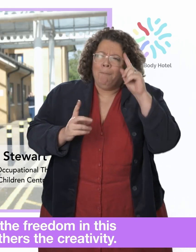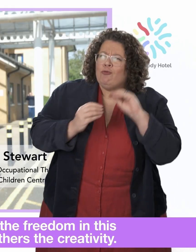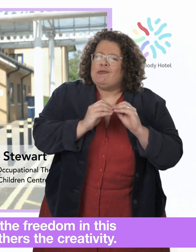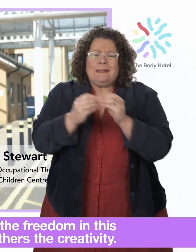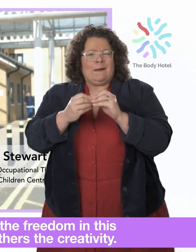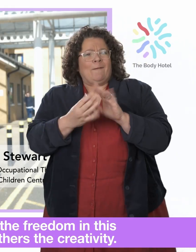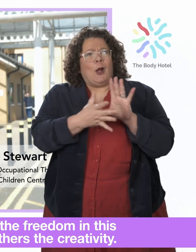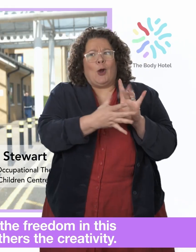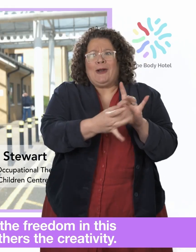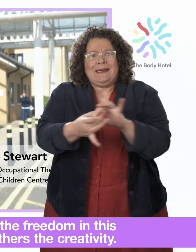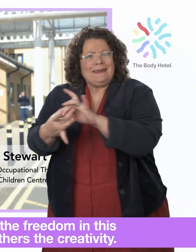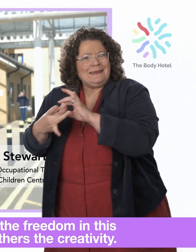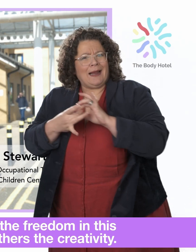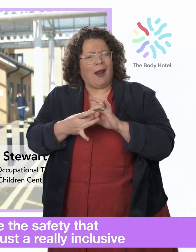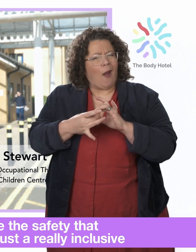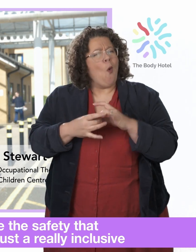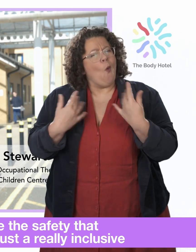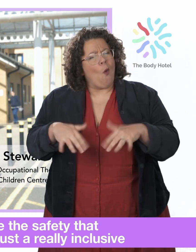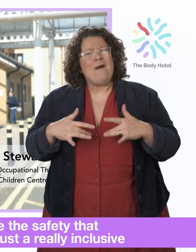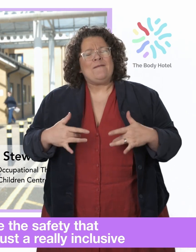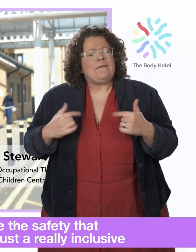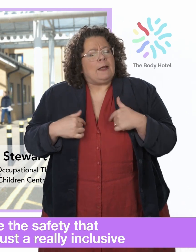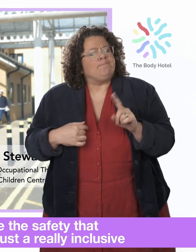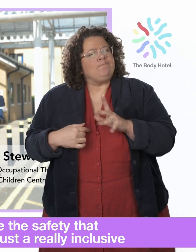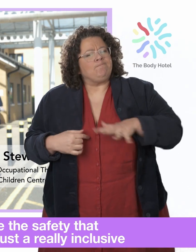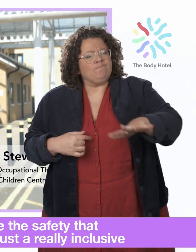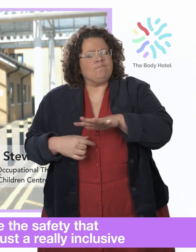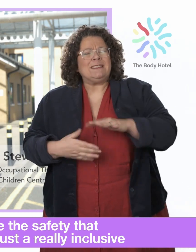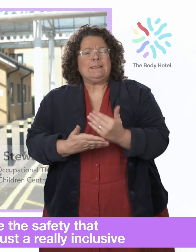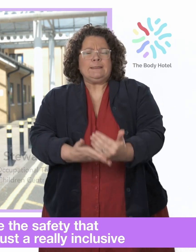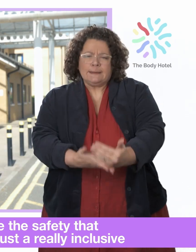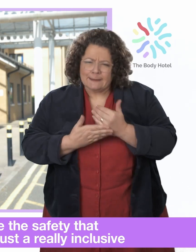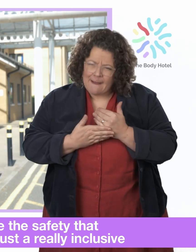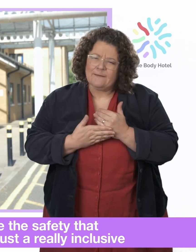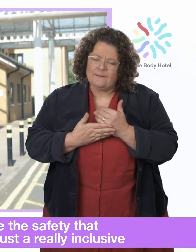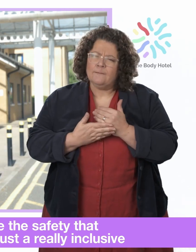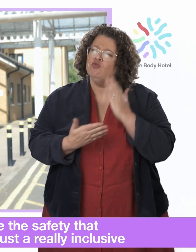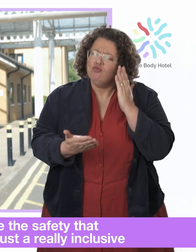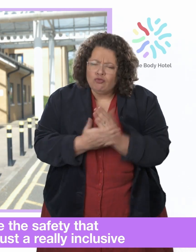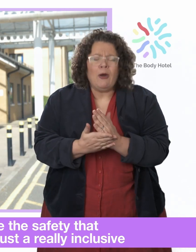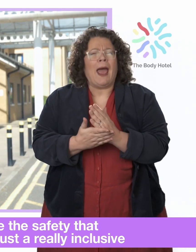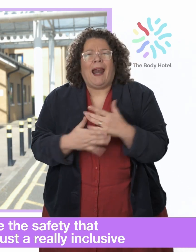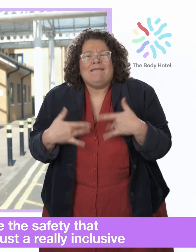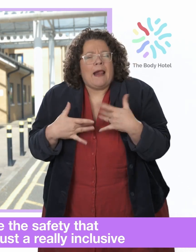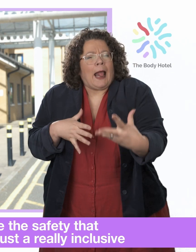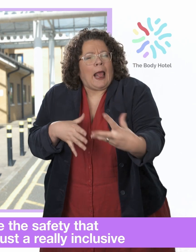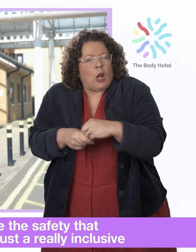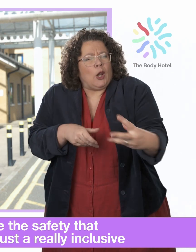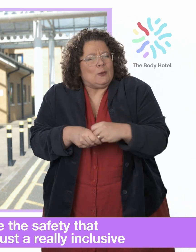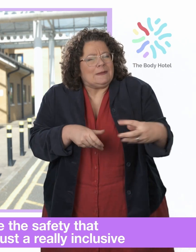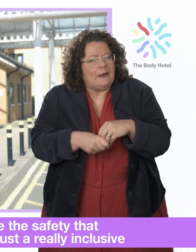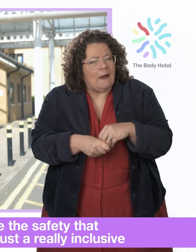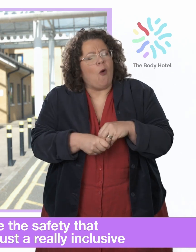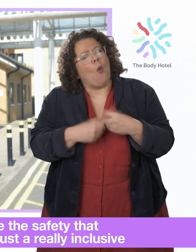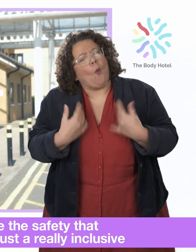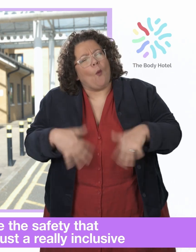with others, the creativity, but most of all just the safety that the room held,